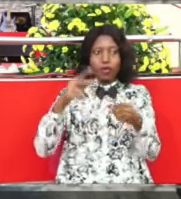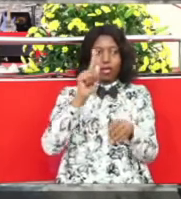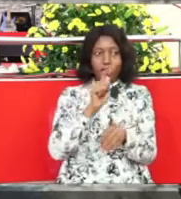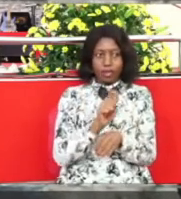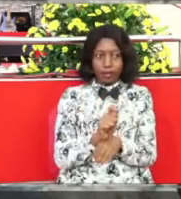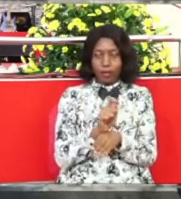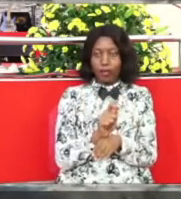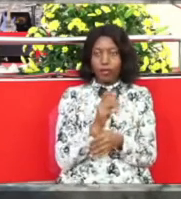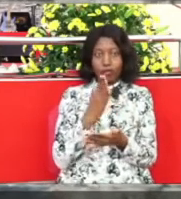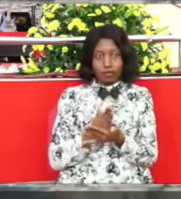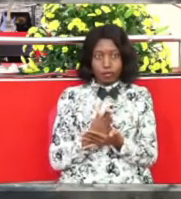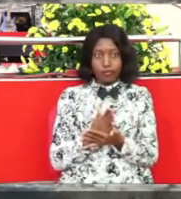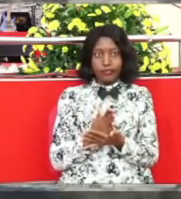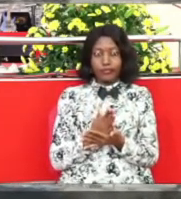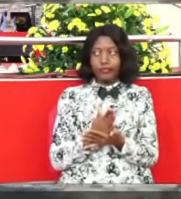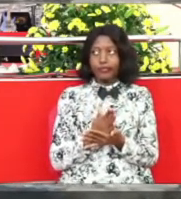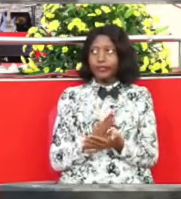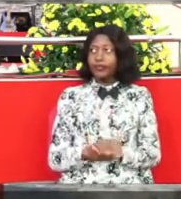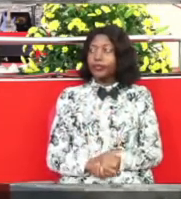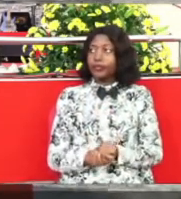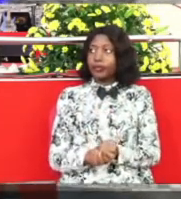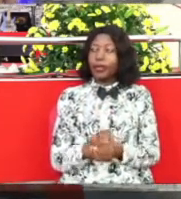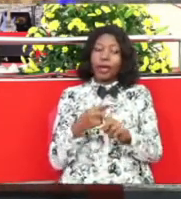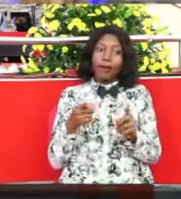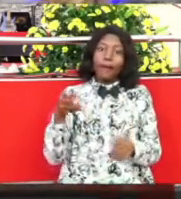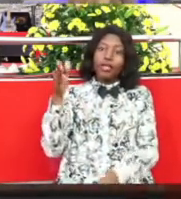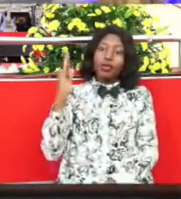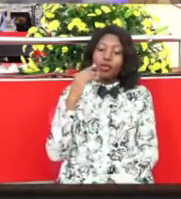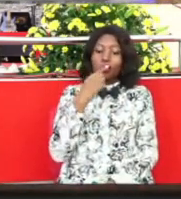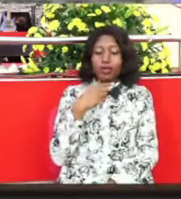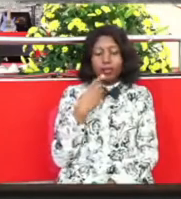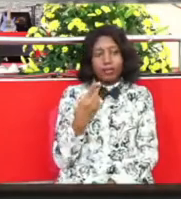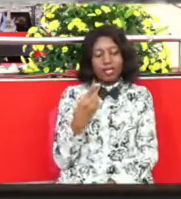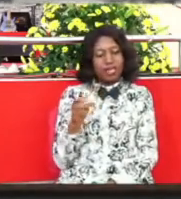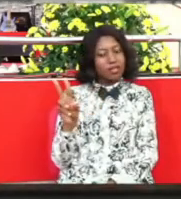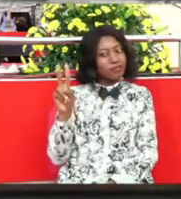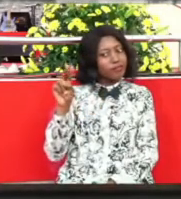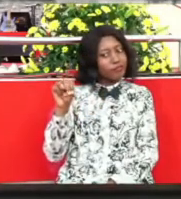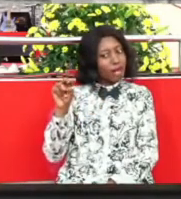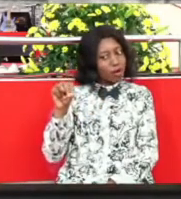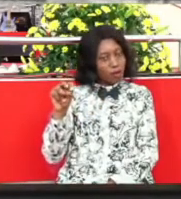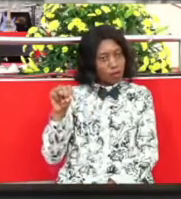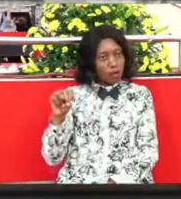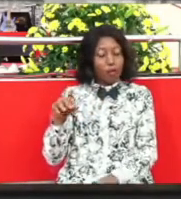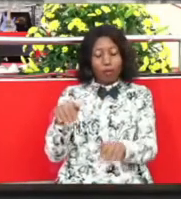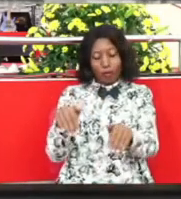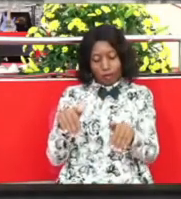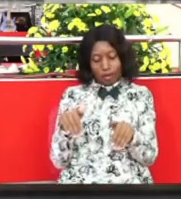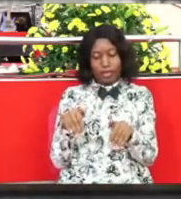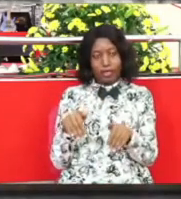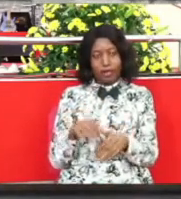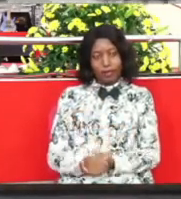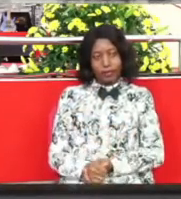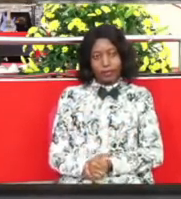kujenga hekalu. But God says Hold on. Lakini Mungu anasema la